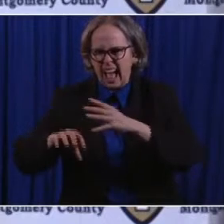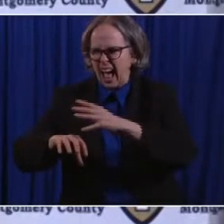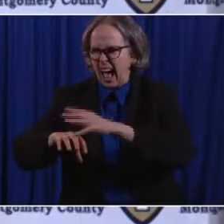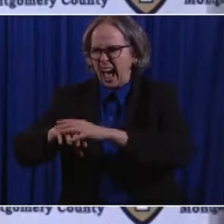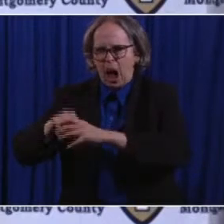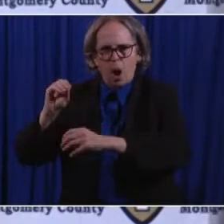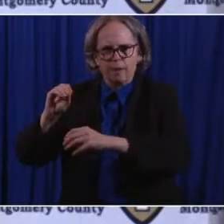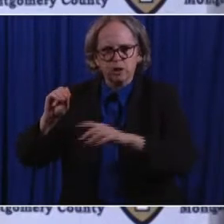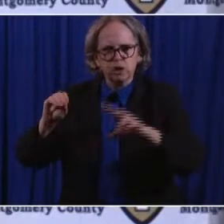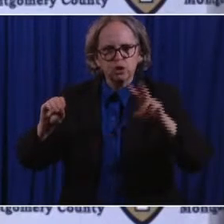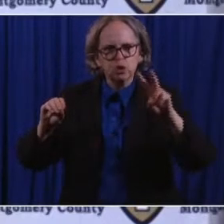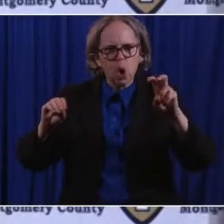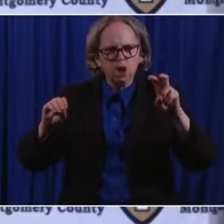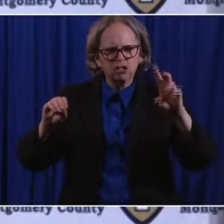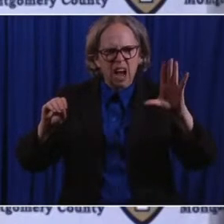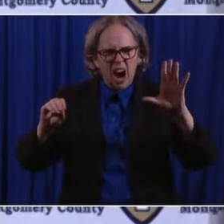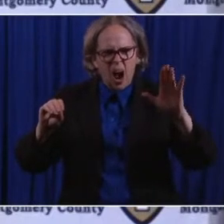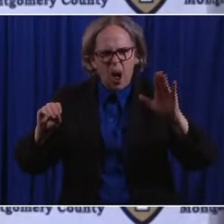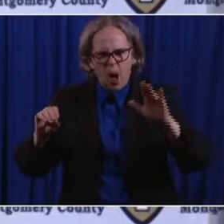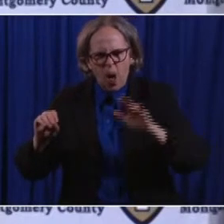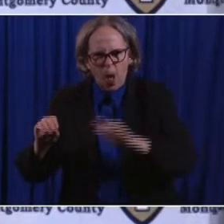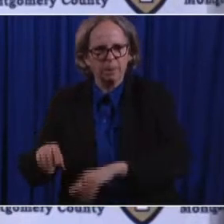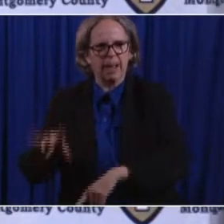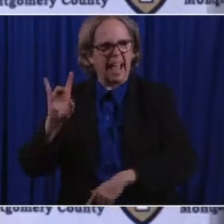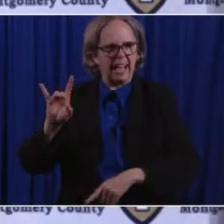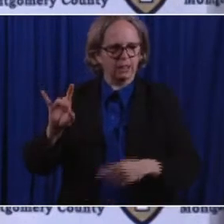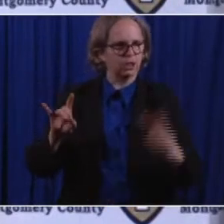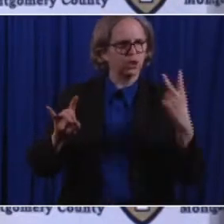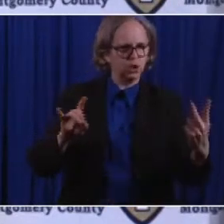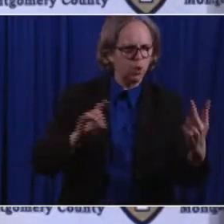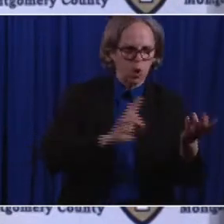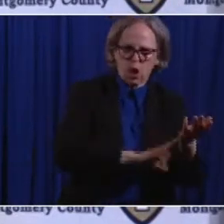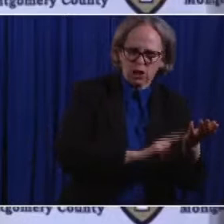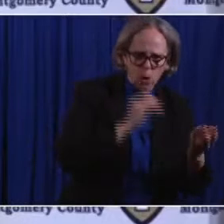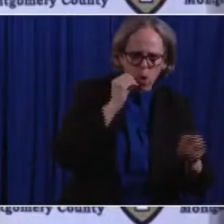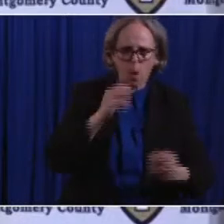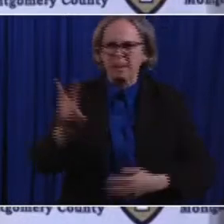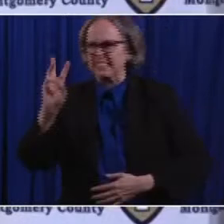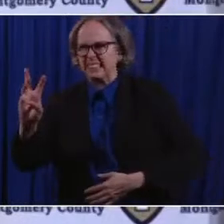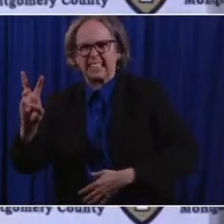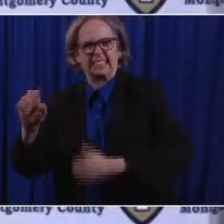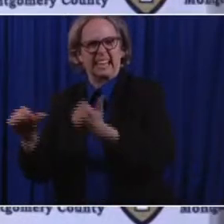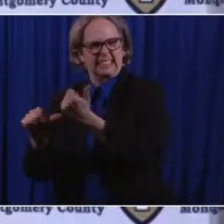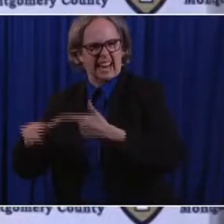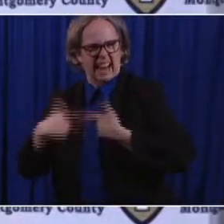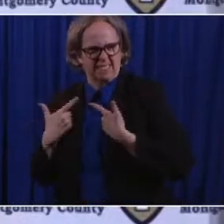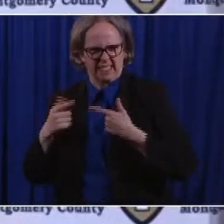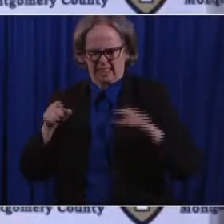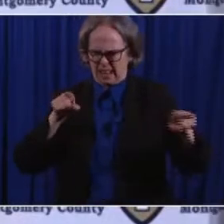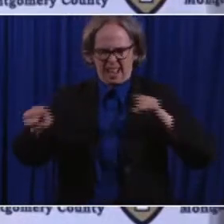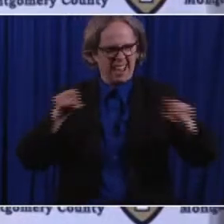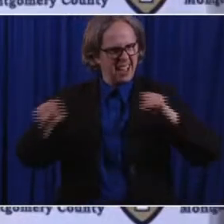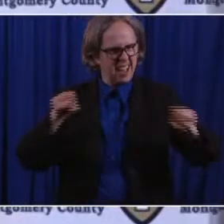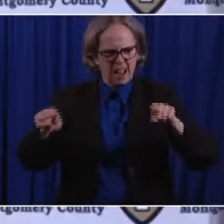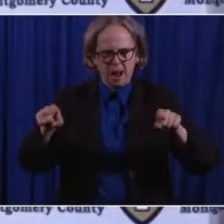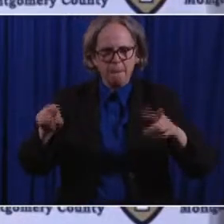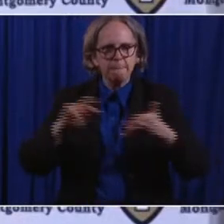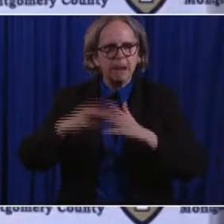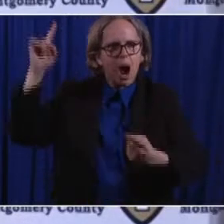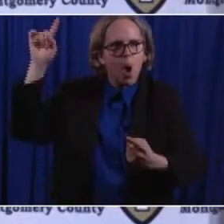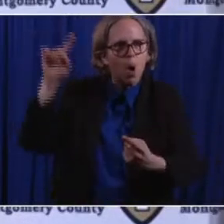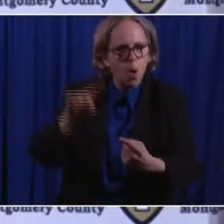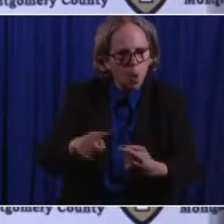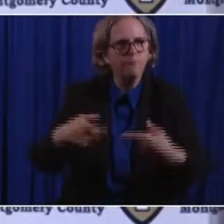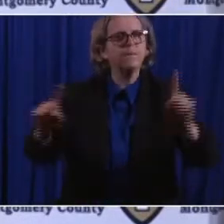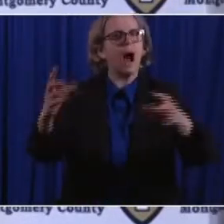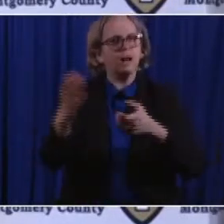nursing homes and 6 assisted living facilities. So the rest of them have reported in. Many of them have signed up